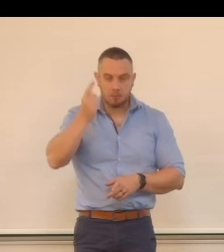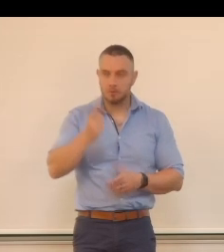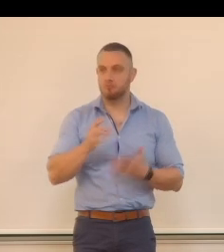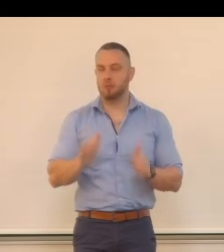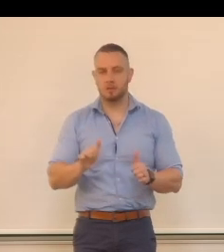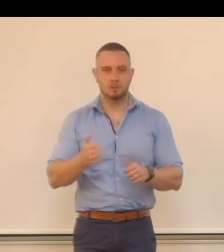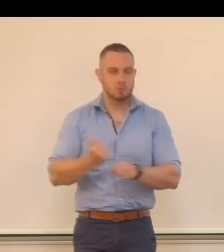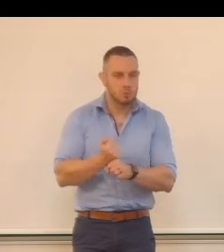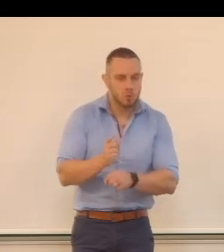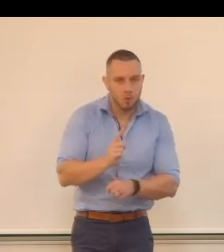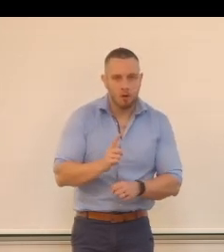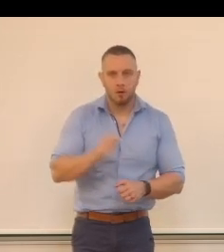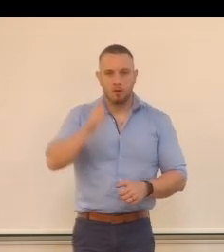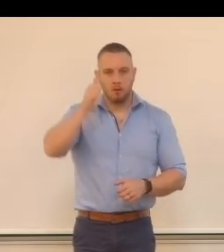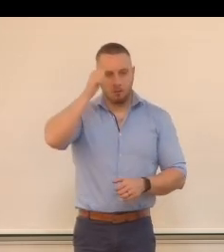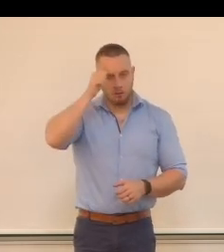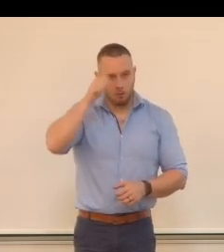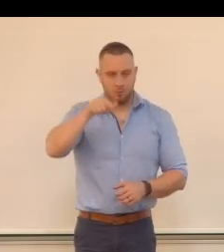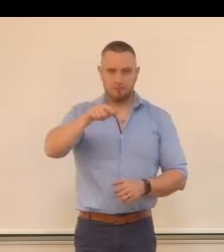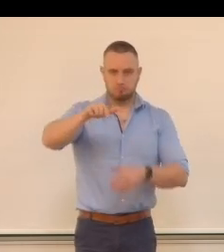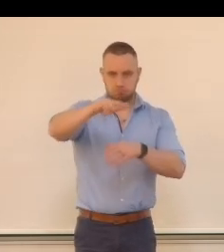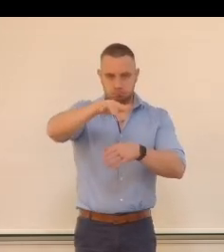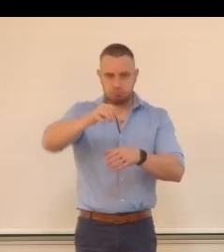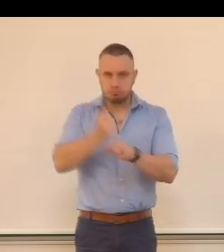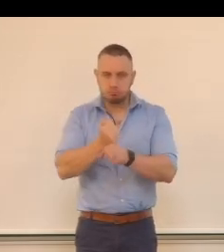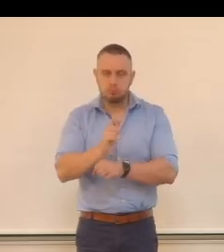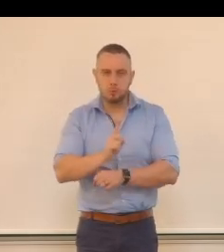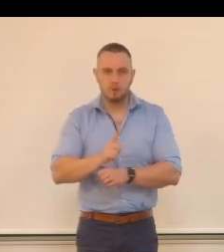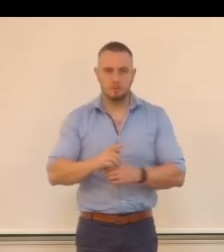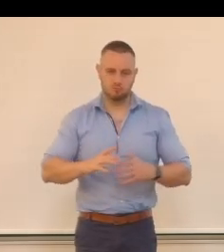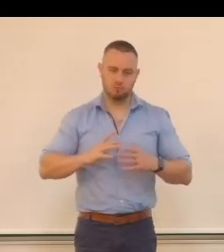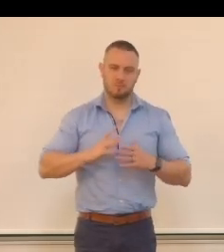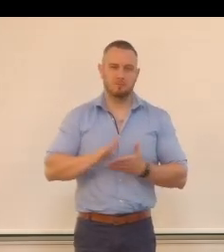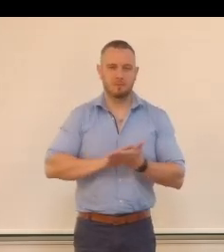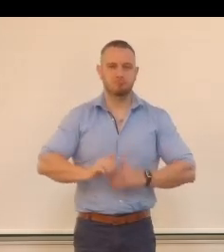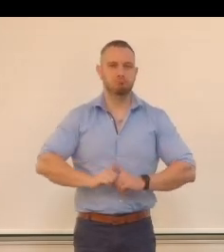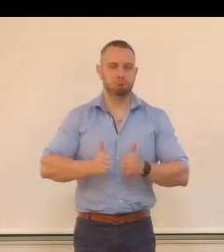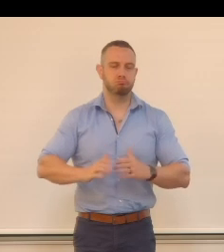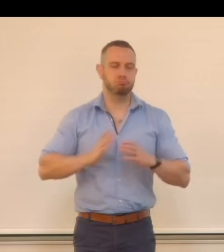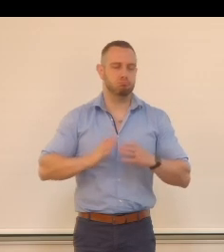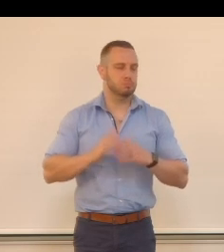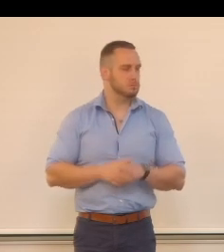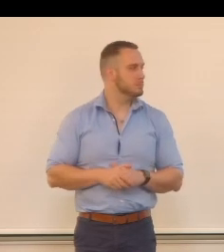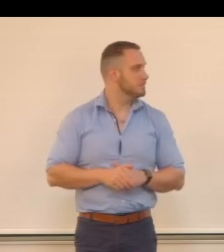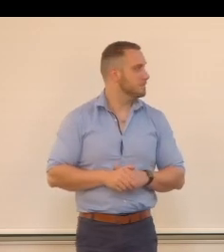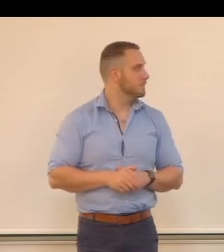understand the space station that they're going to be in. So we were well prepared for the start of the mission.